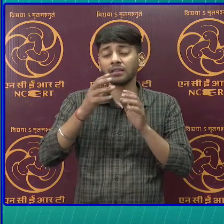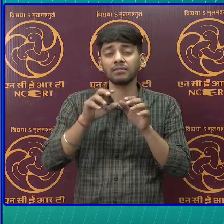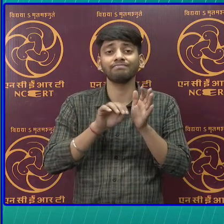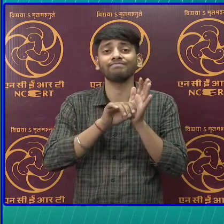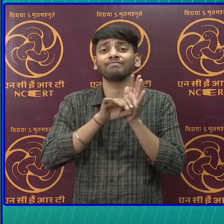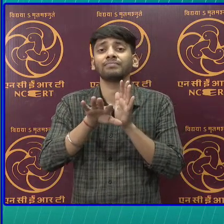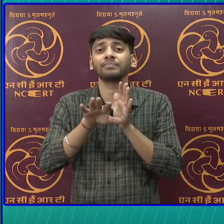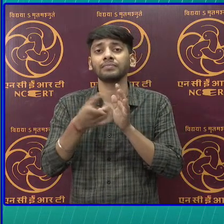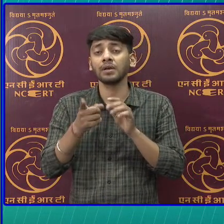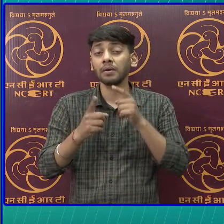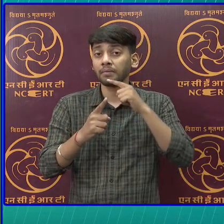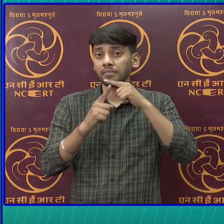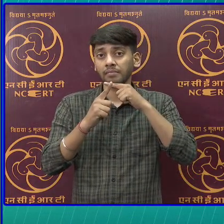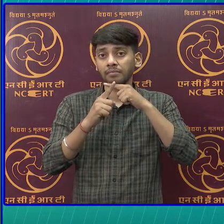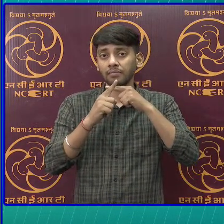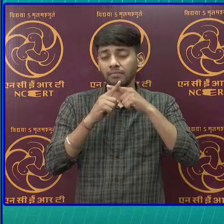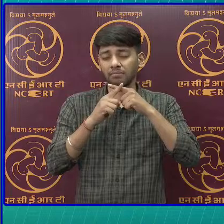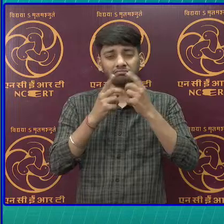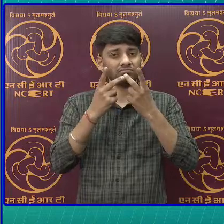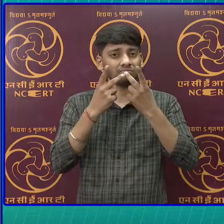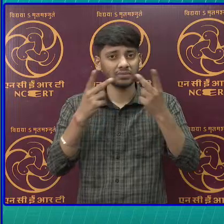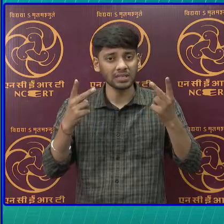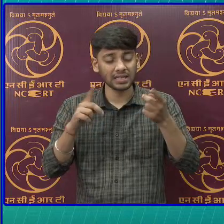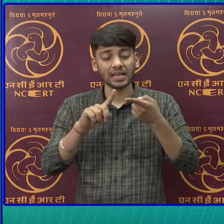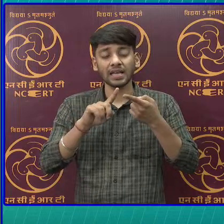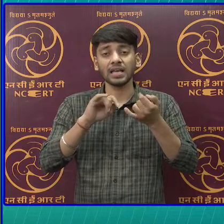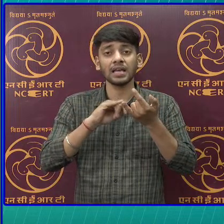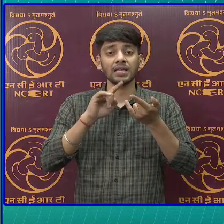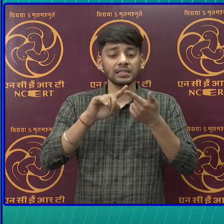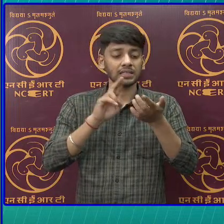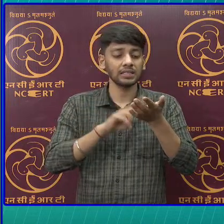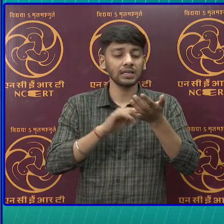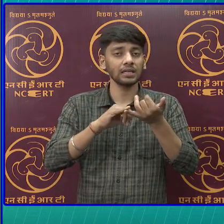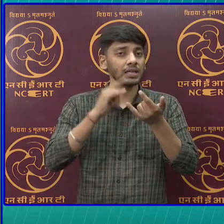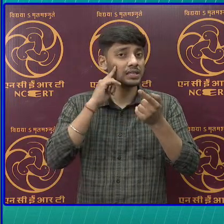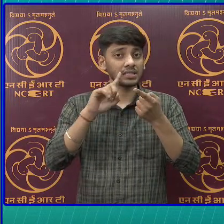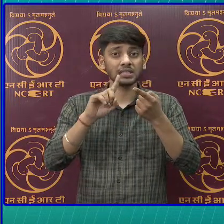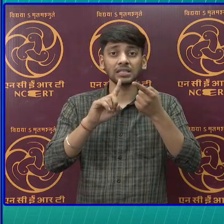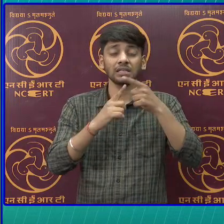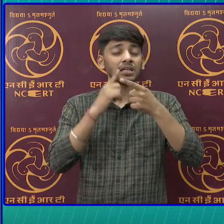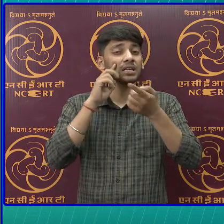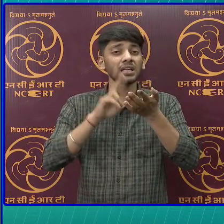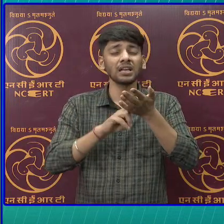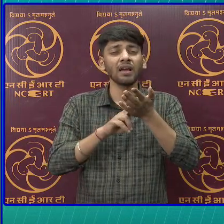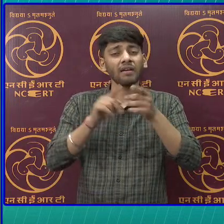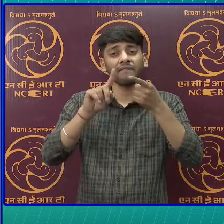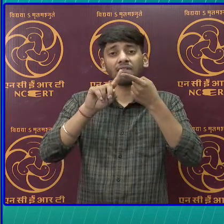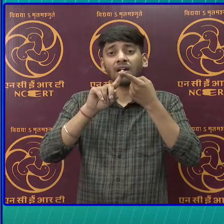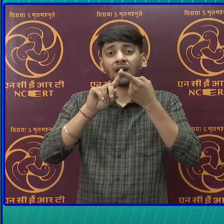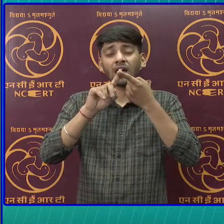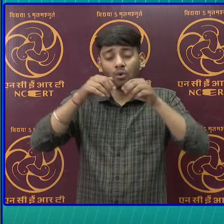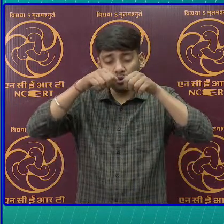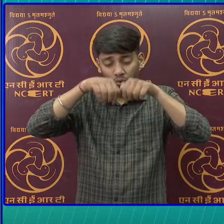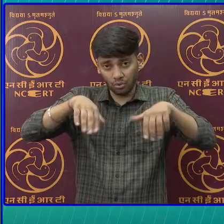source, white and weight, the most sensitive, hidden for years inside the earth.